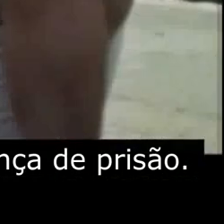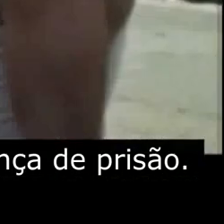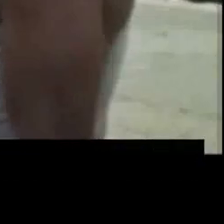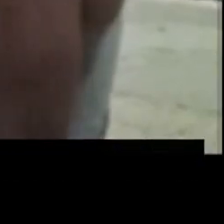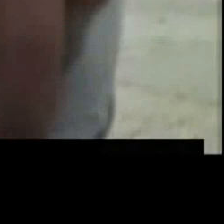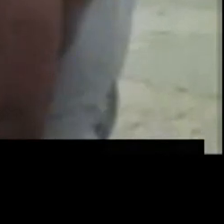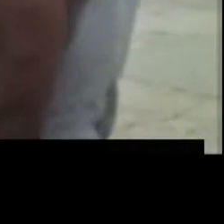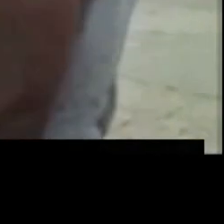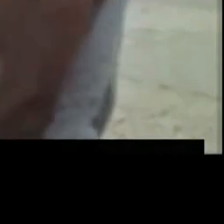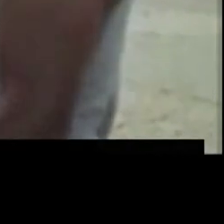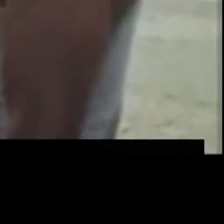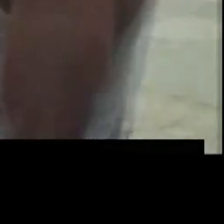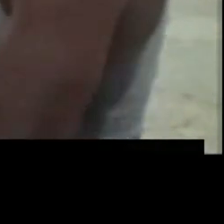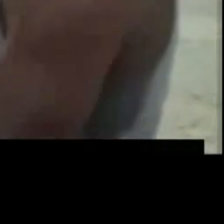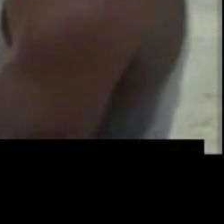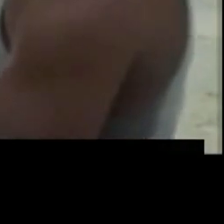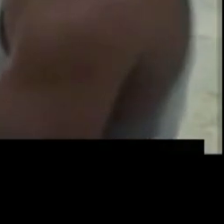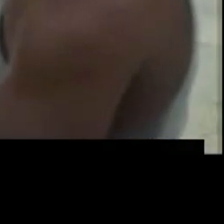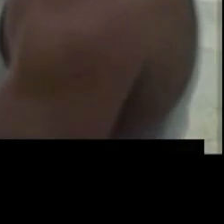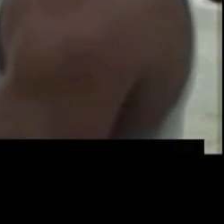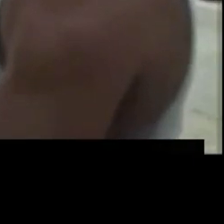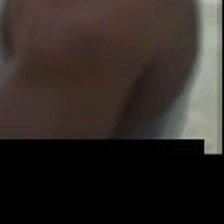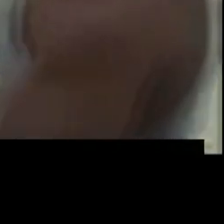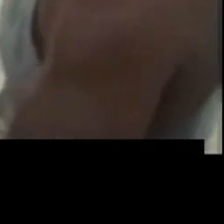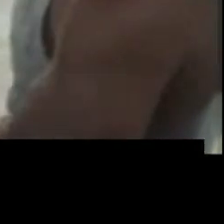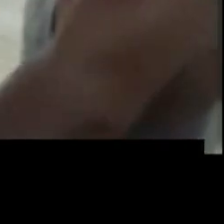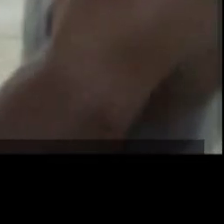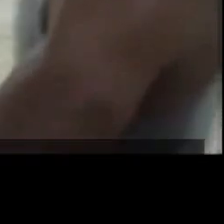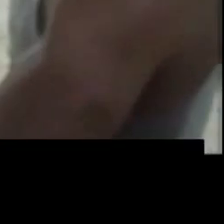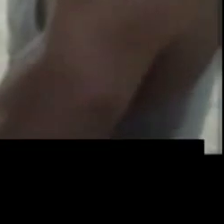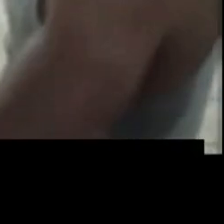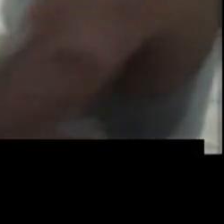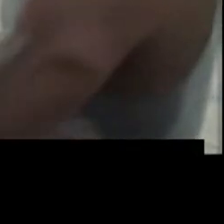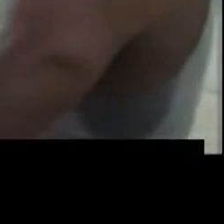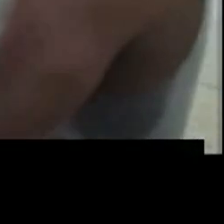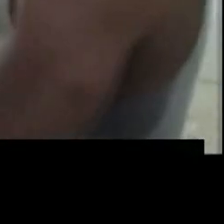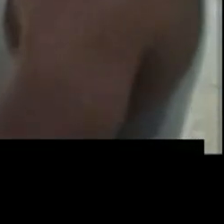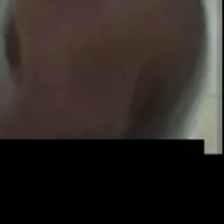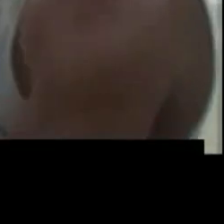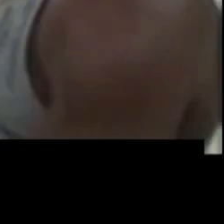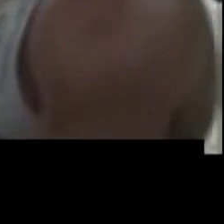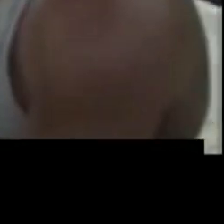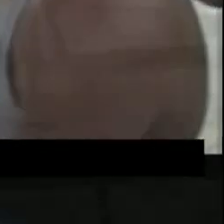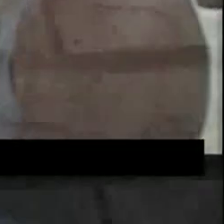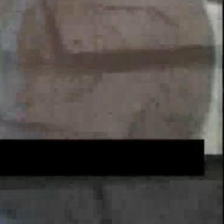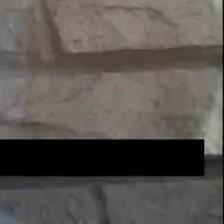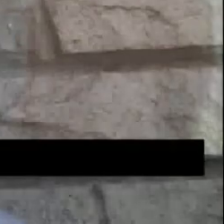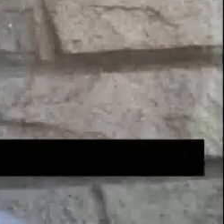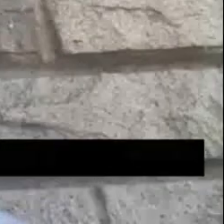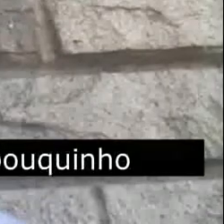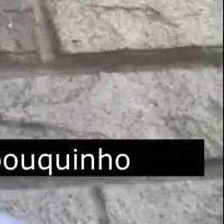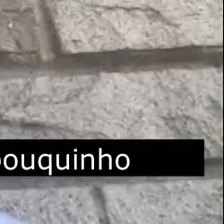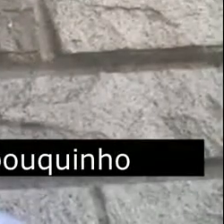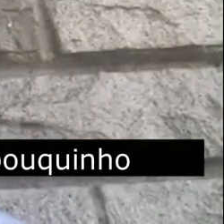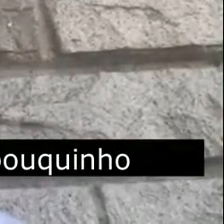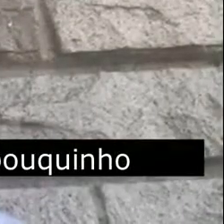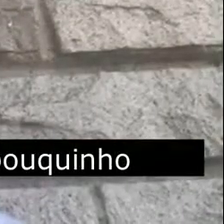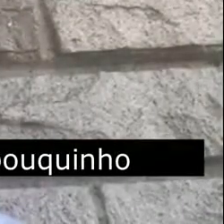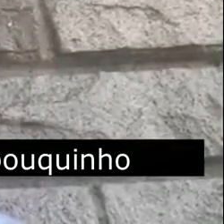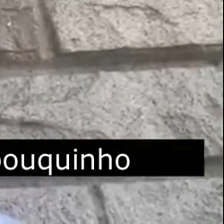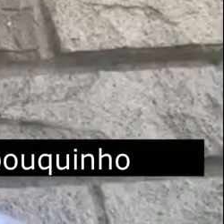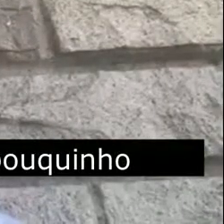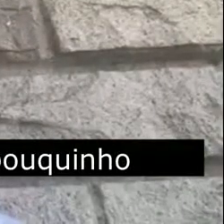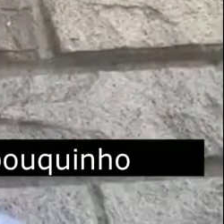sentence learning to read Changed my life it Changed the trajectory of my life i felt good about